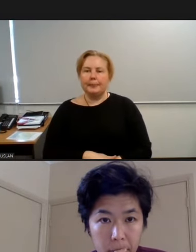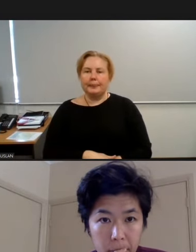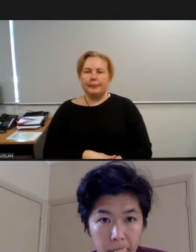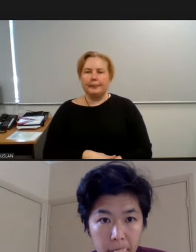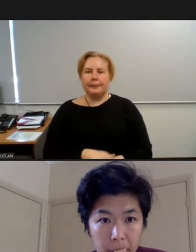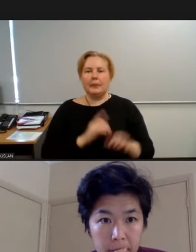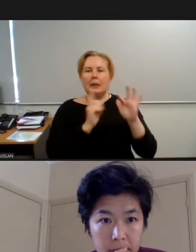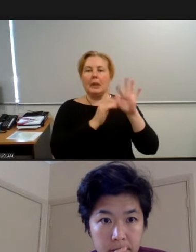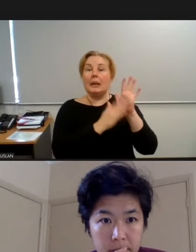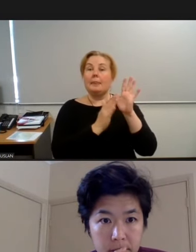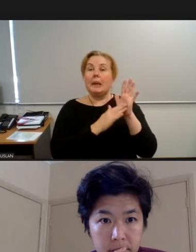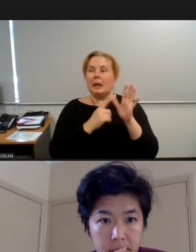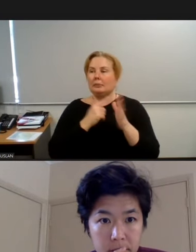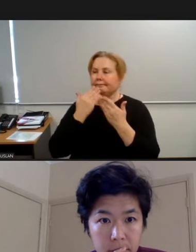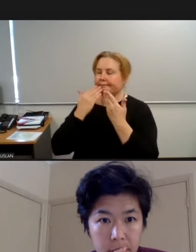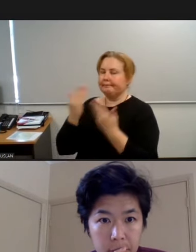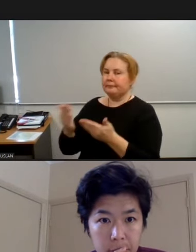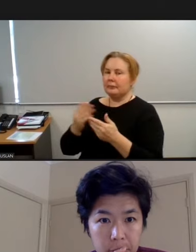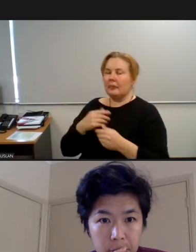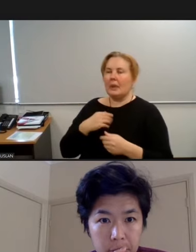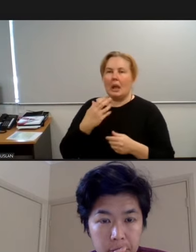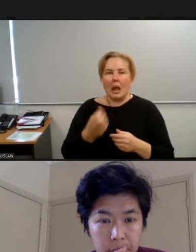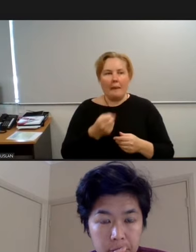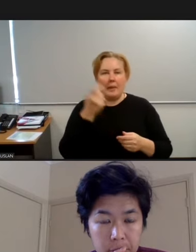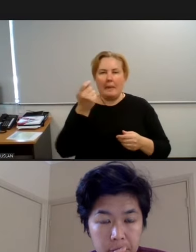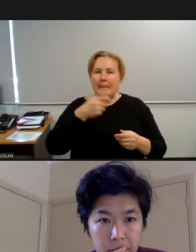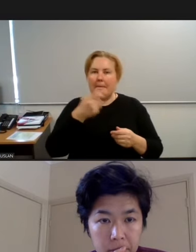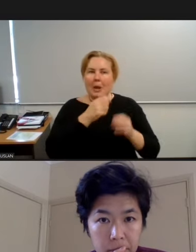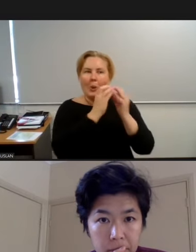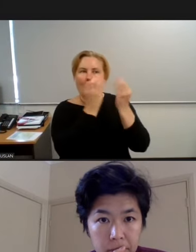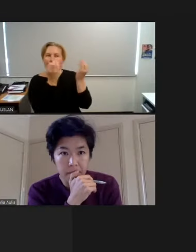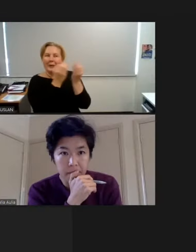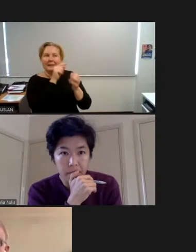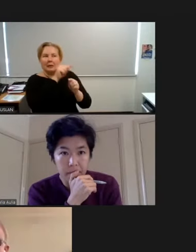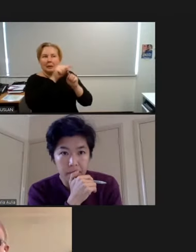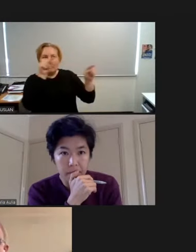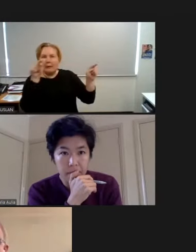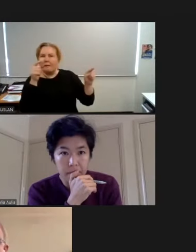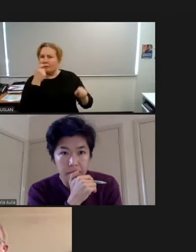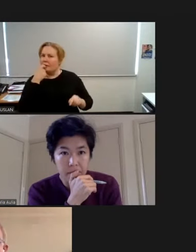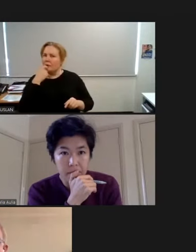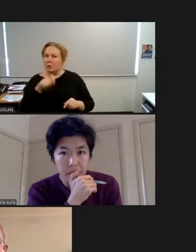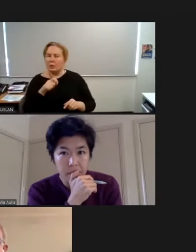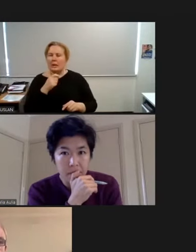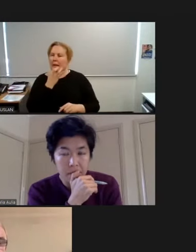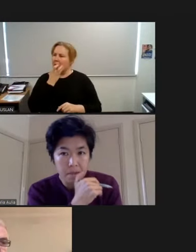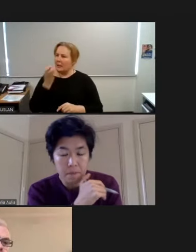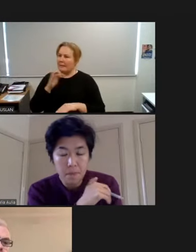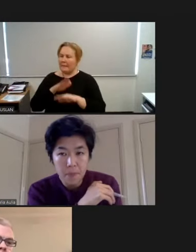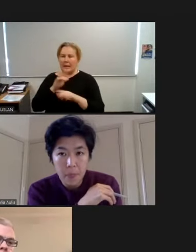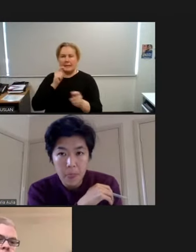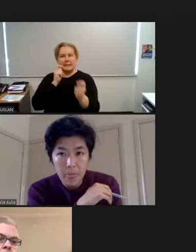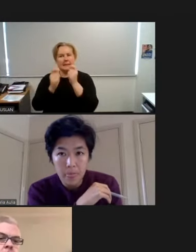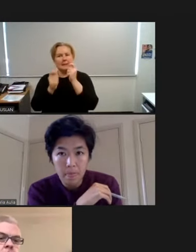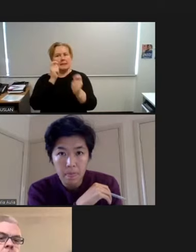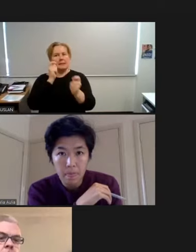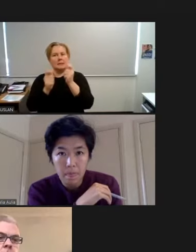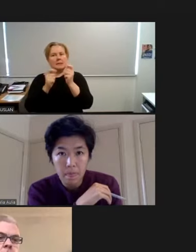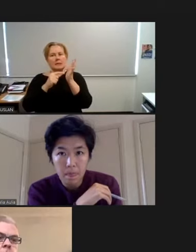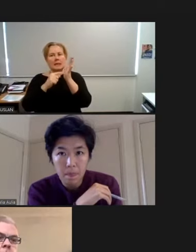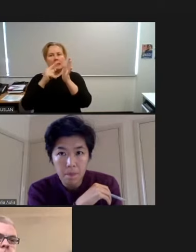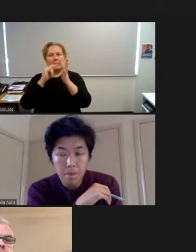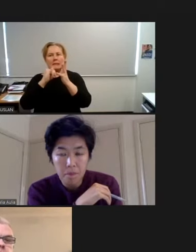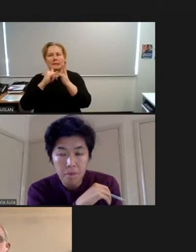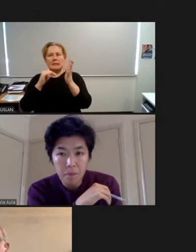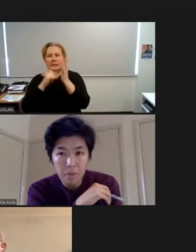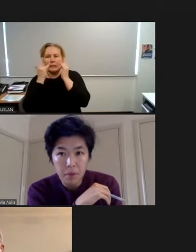from a number of different member organisations of ours, comes to issues around testing. So it's around, if someone takes a test